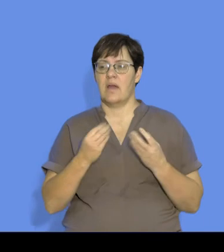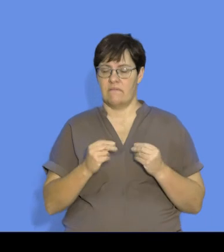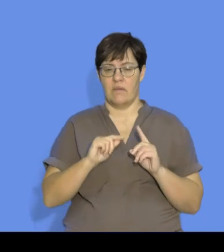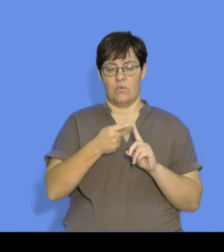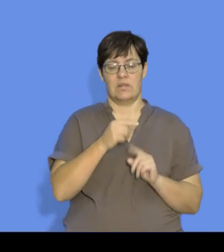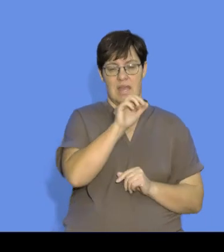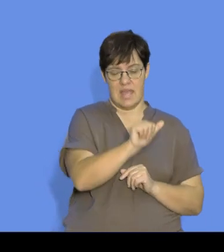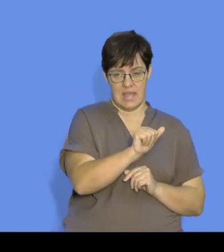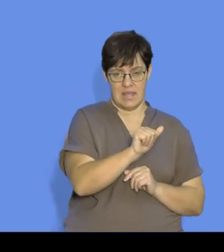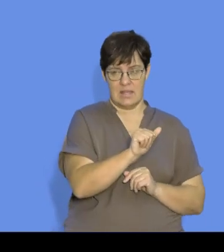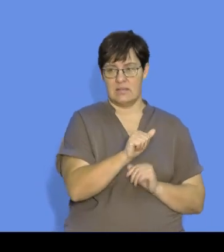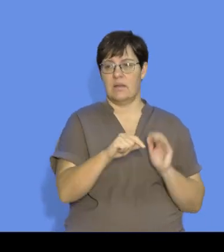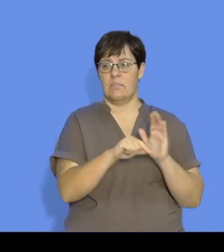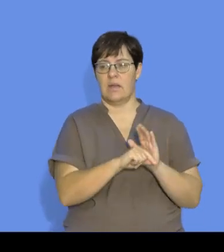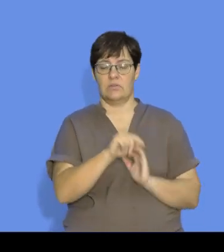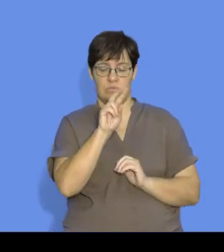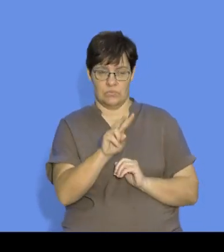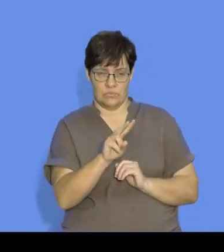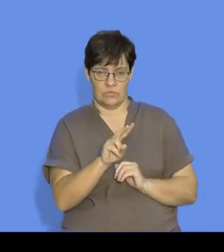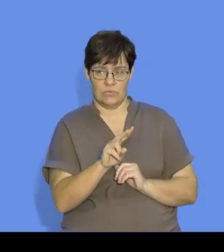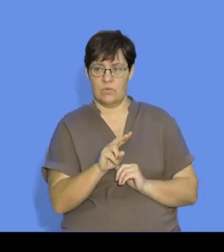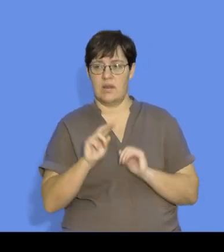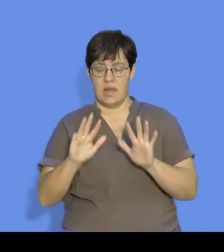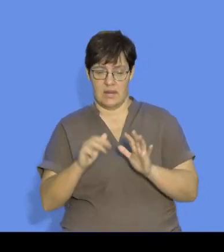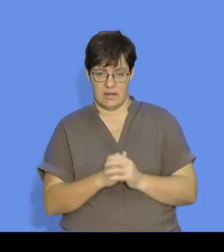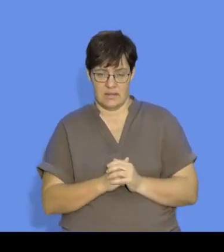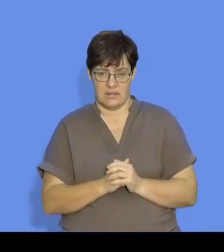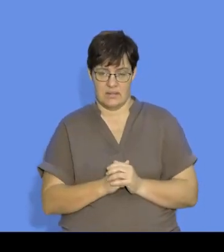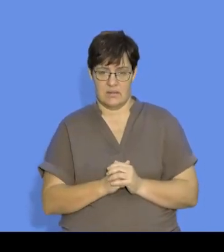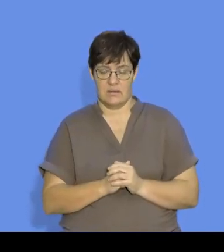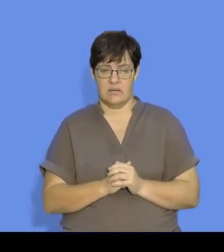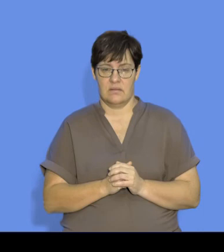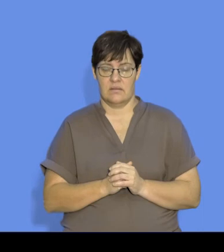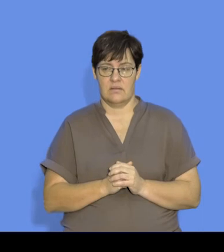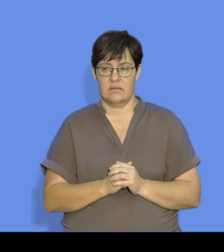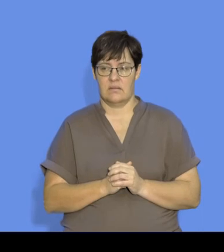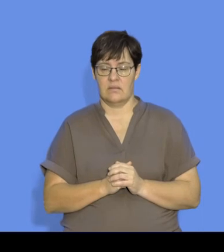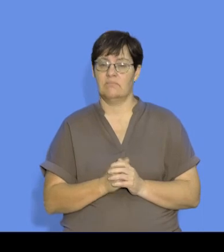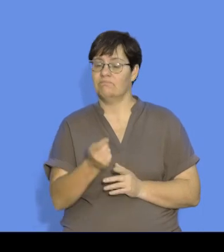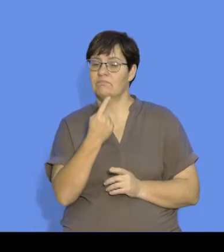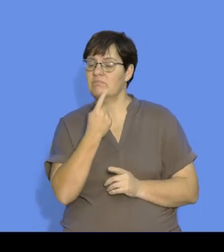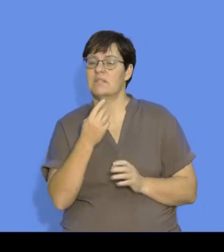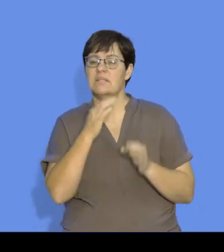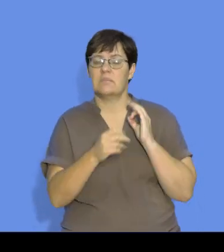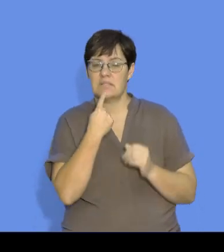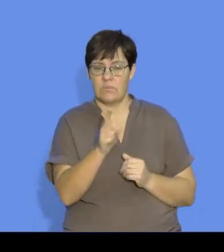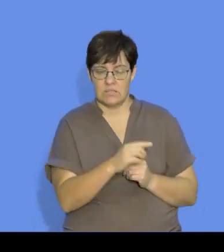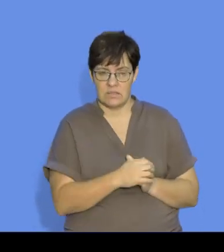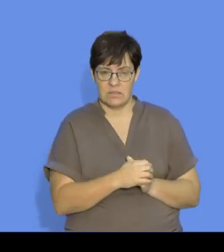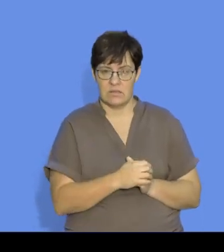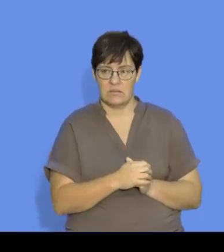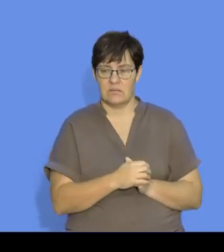a point A which is minus 2 and 9, right? So this will simply